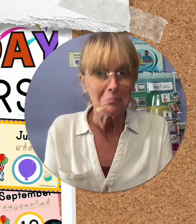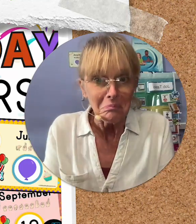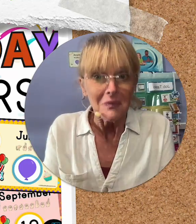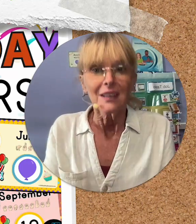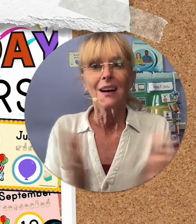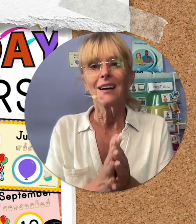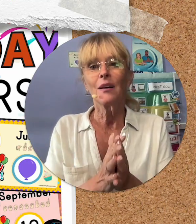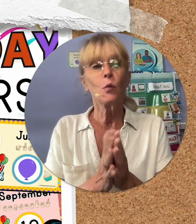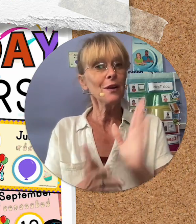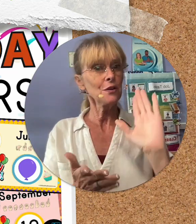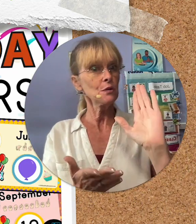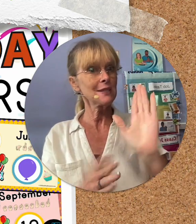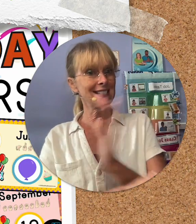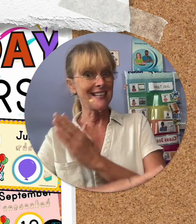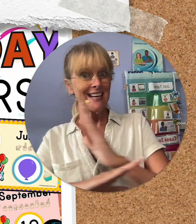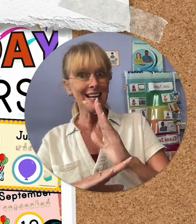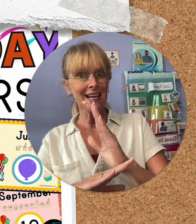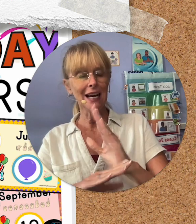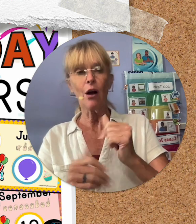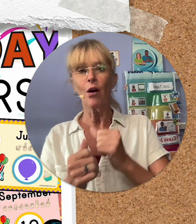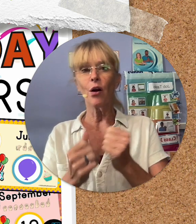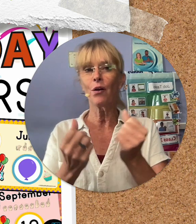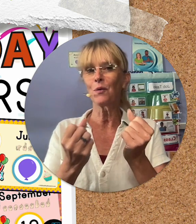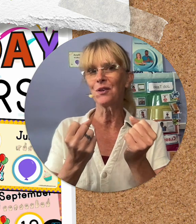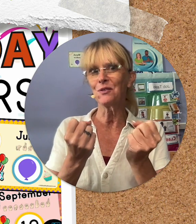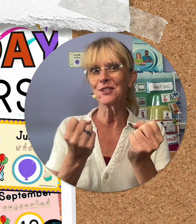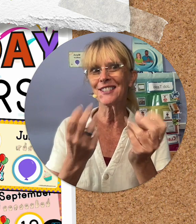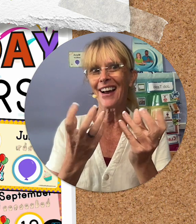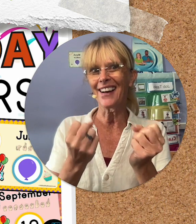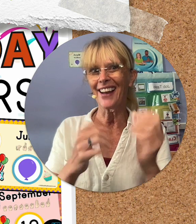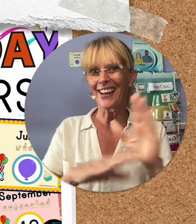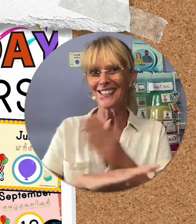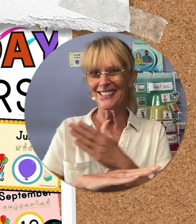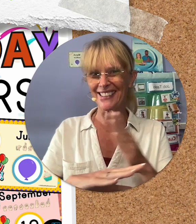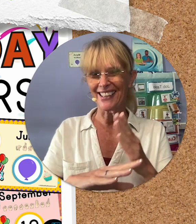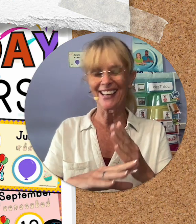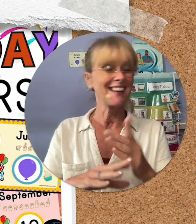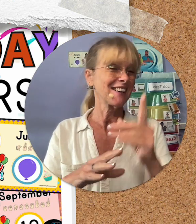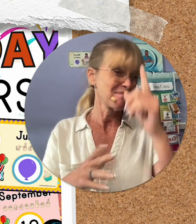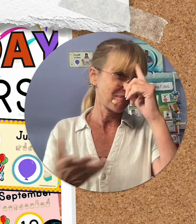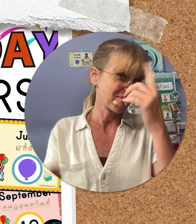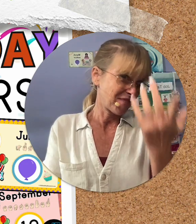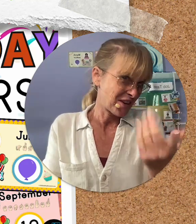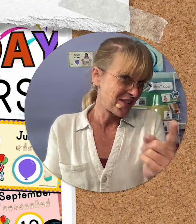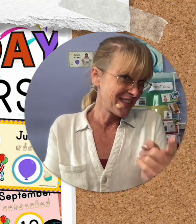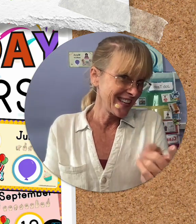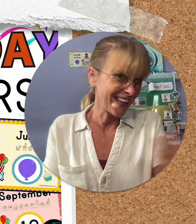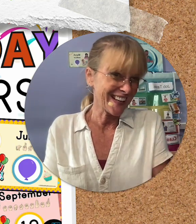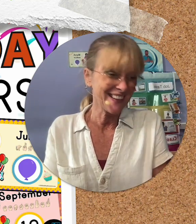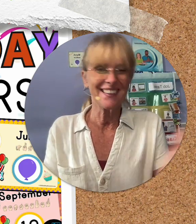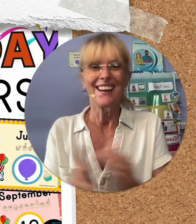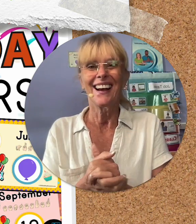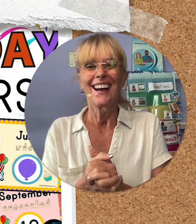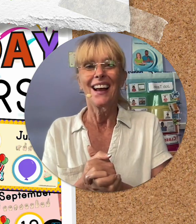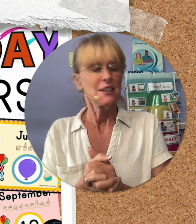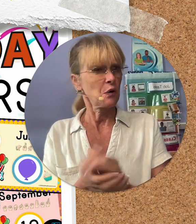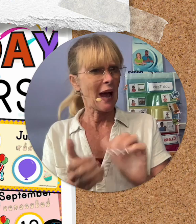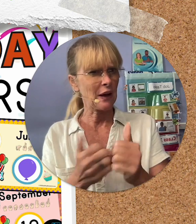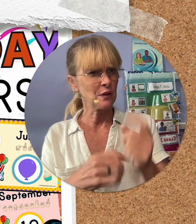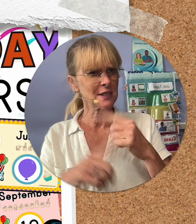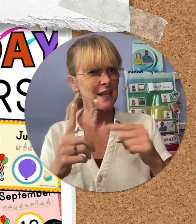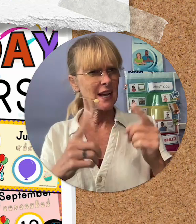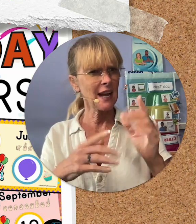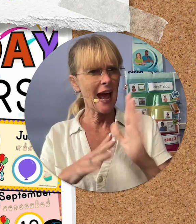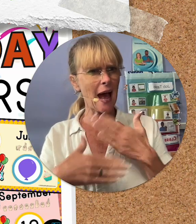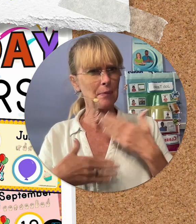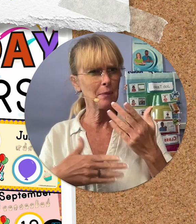party. Will you sing or will you sign and sing? What do you think? So how